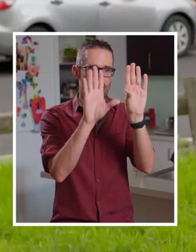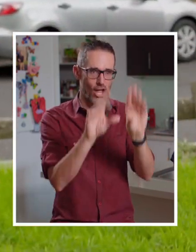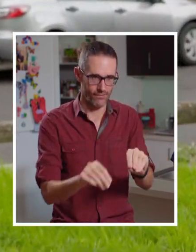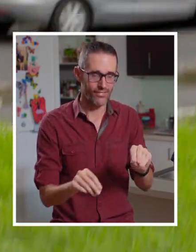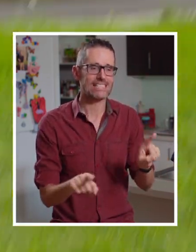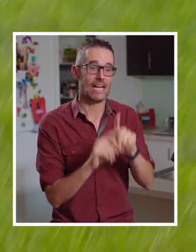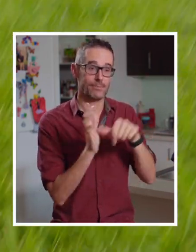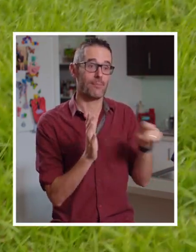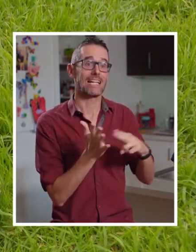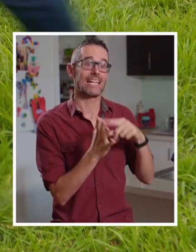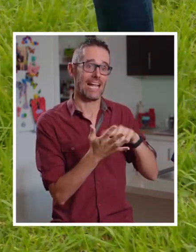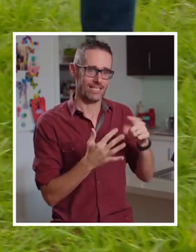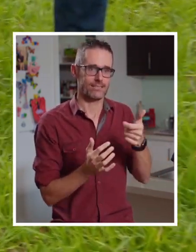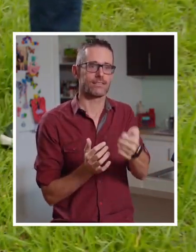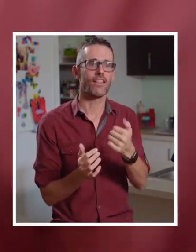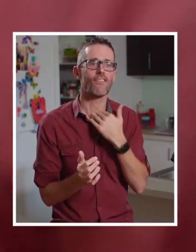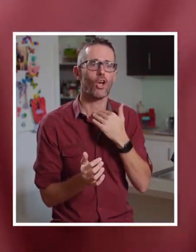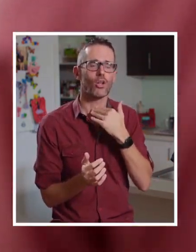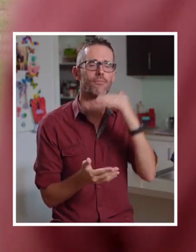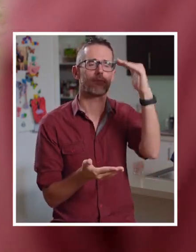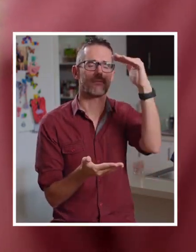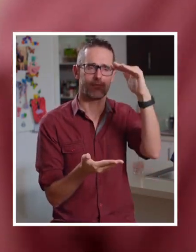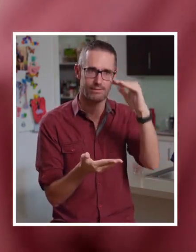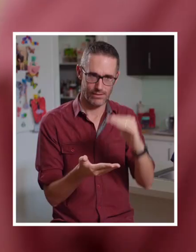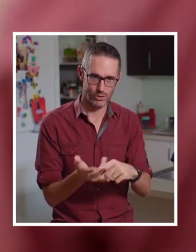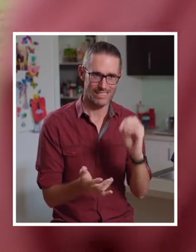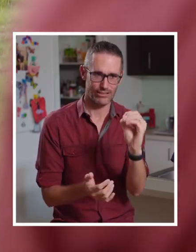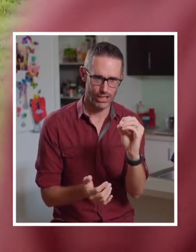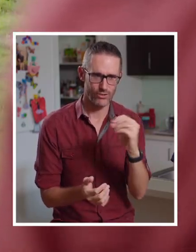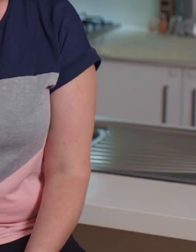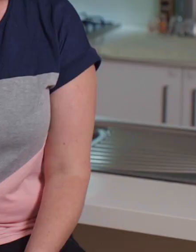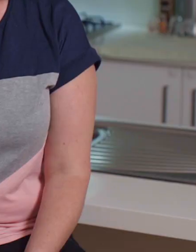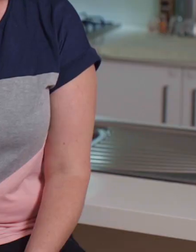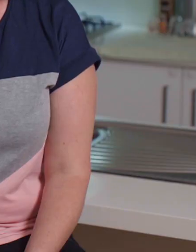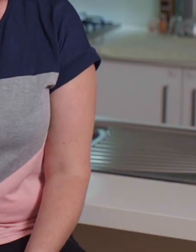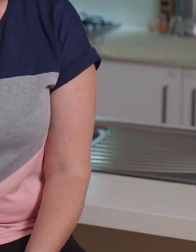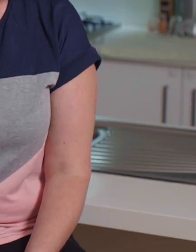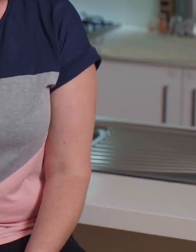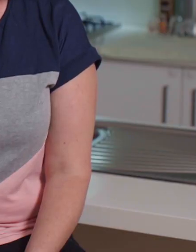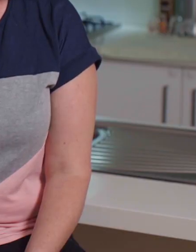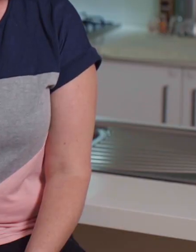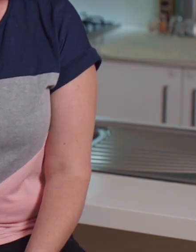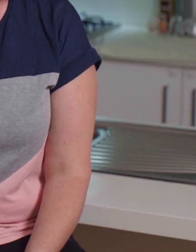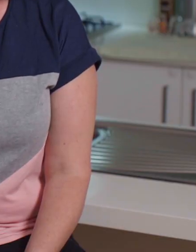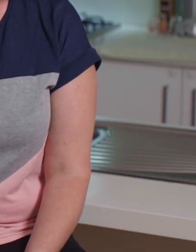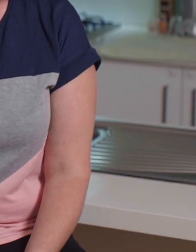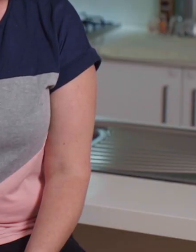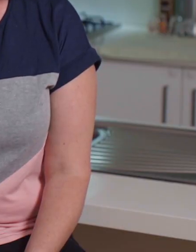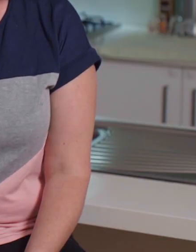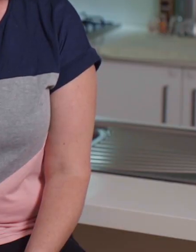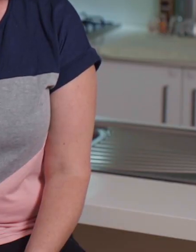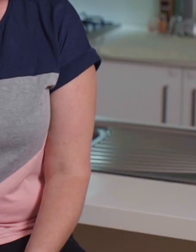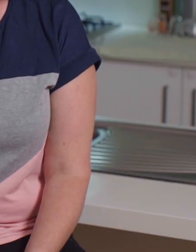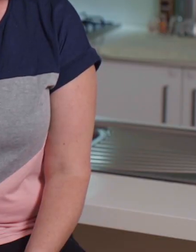I switched them off, and then at the same time, Nate turned the volume down to 0. I looked over at him and said, "But now you can't